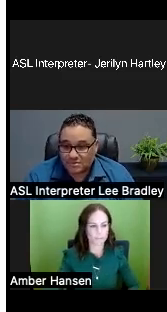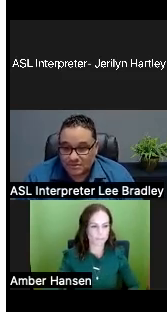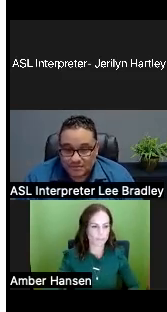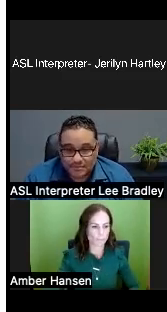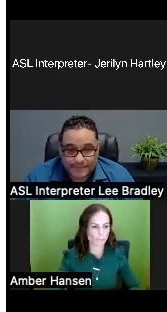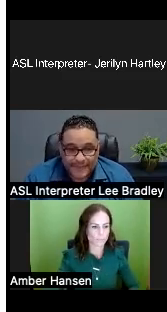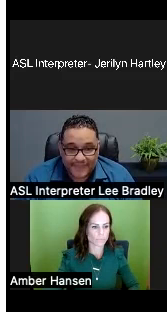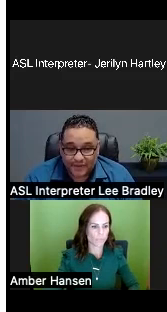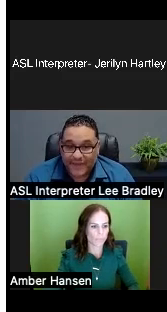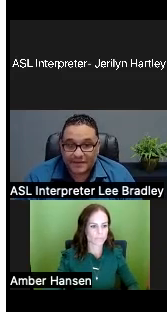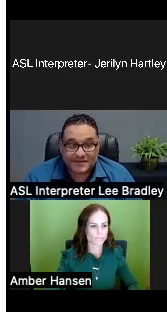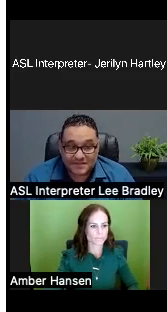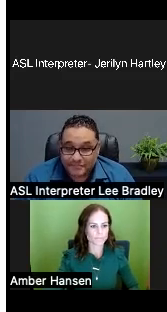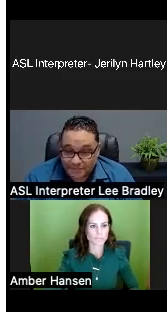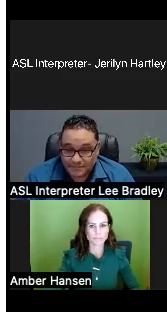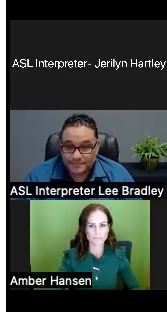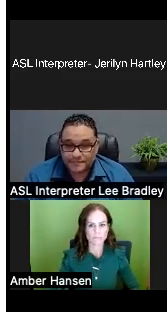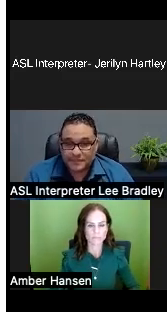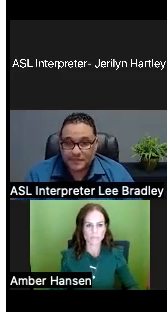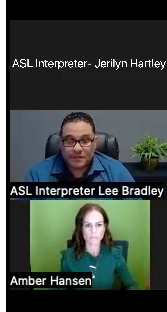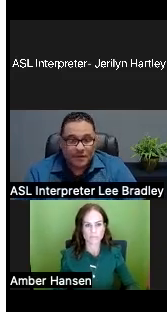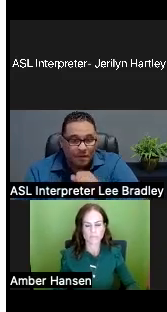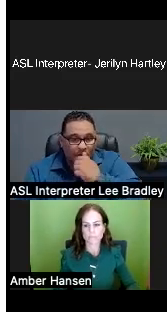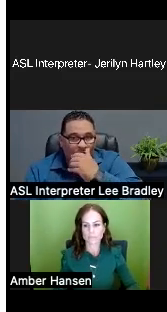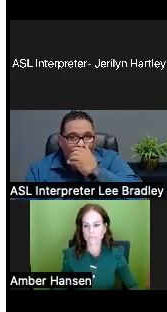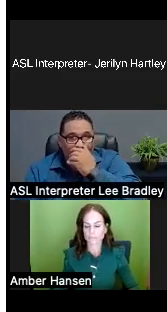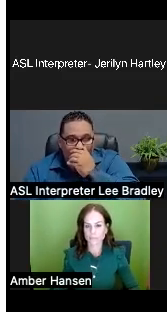variables, and the like. Next slide, please.